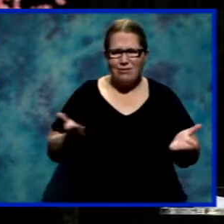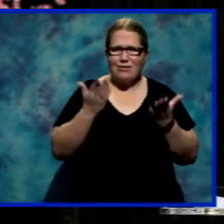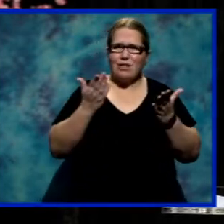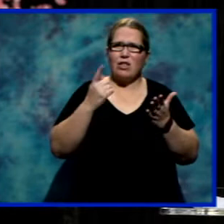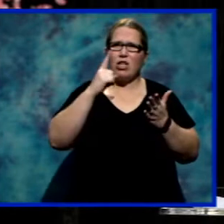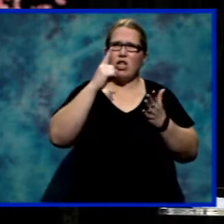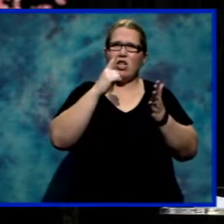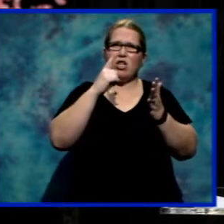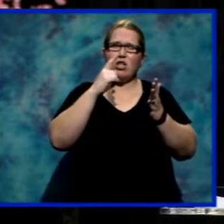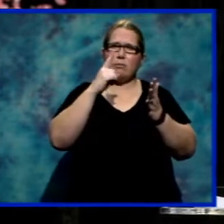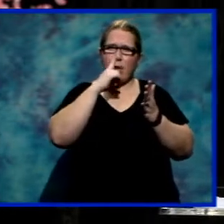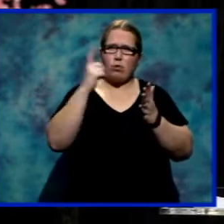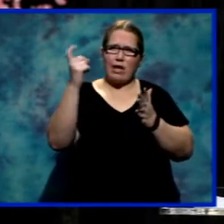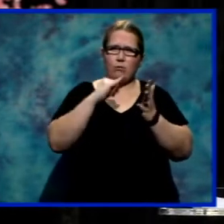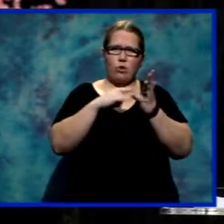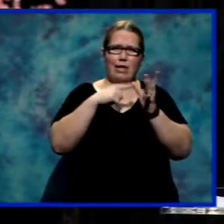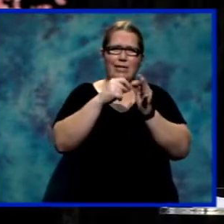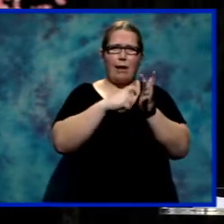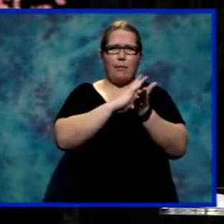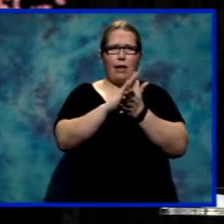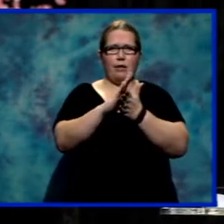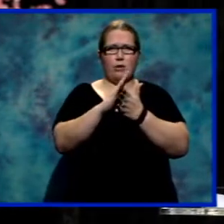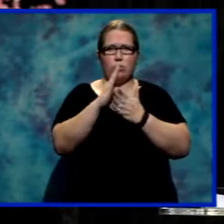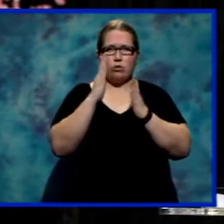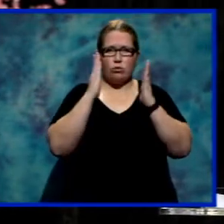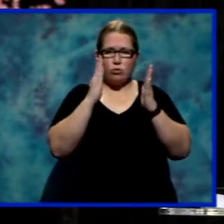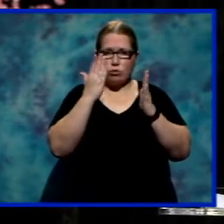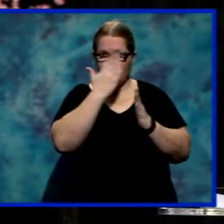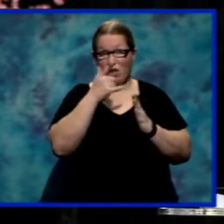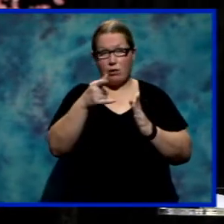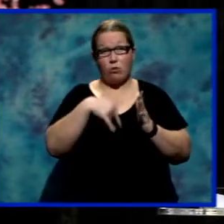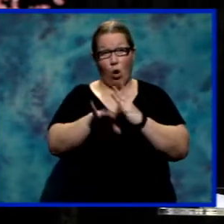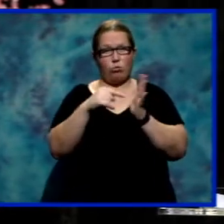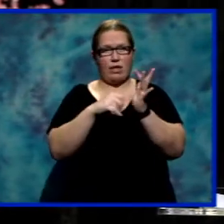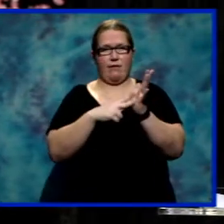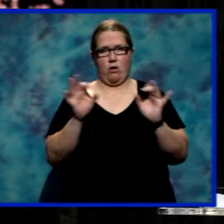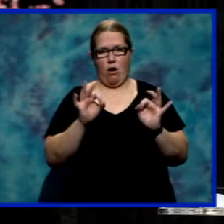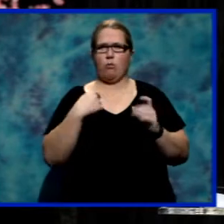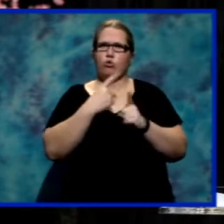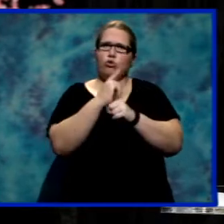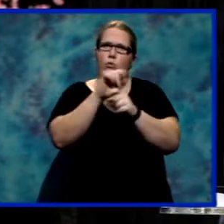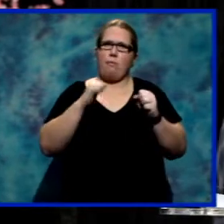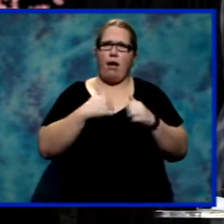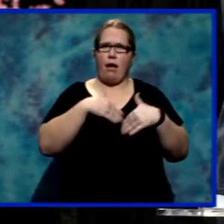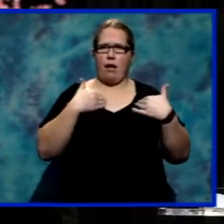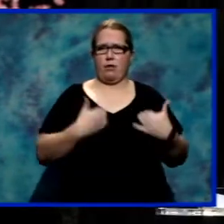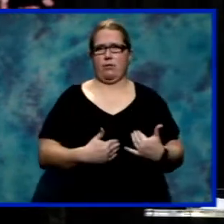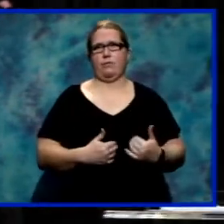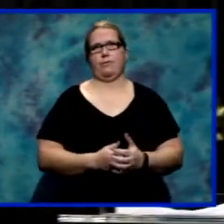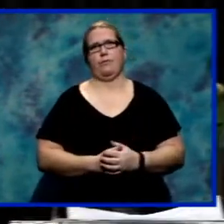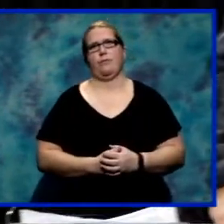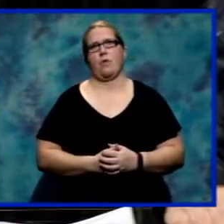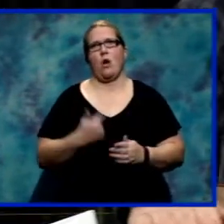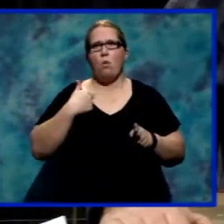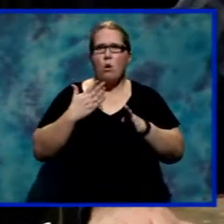Sabbath school at 10 o'clock. I talk to you from my heart. This is not going to TV, don't worry. We work